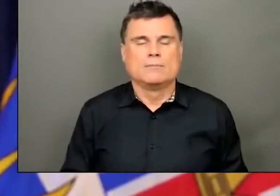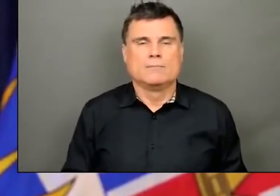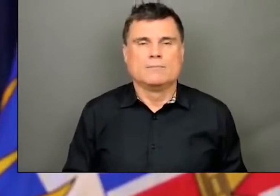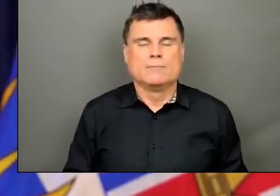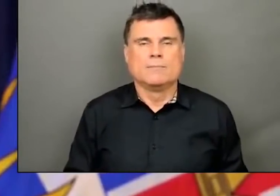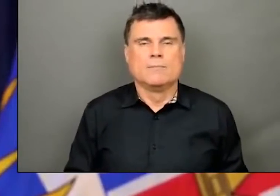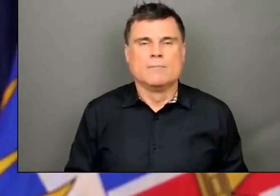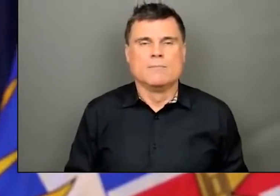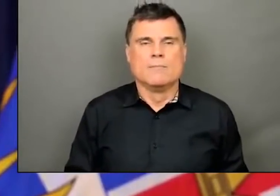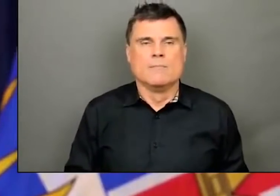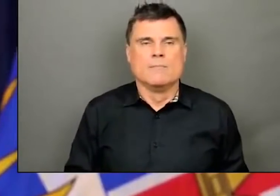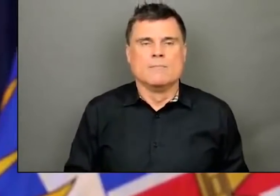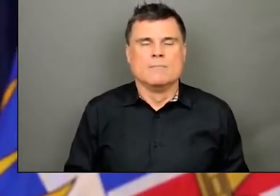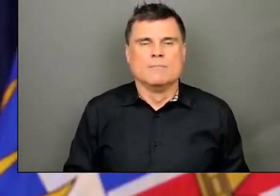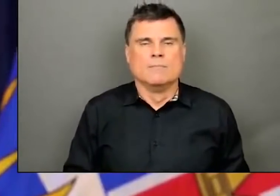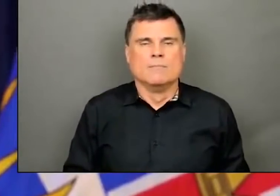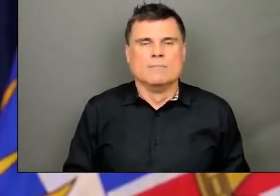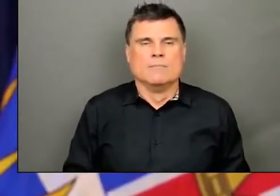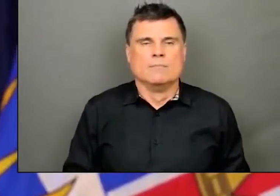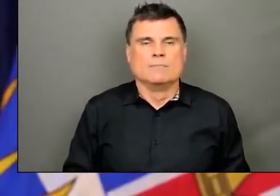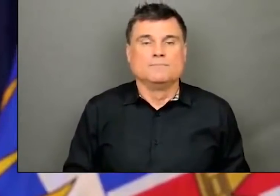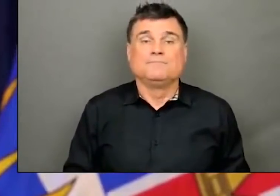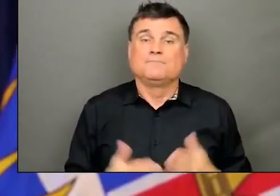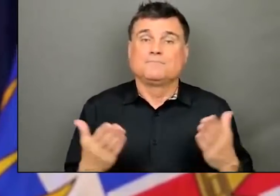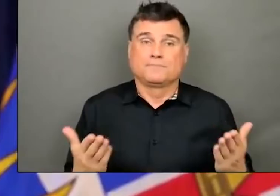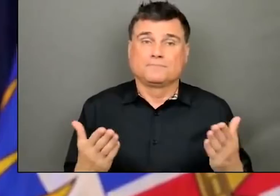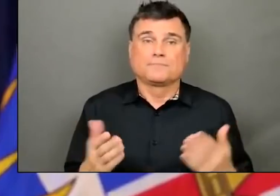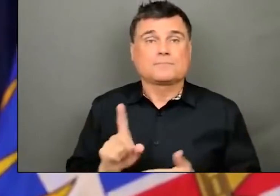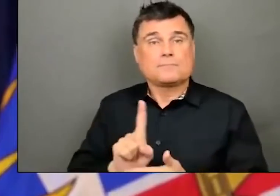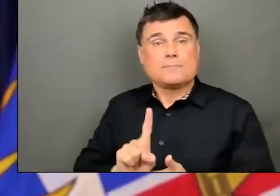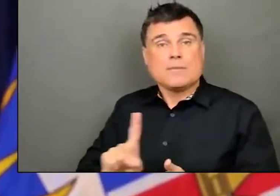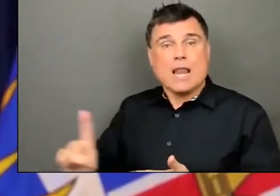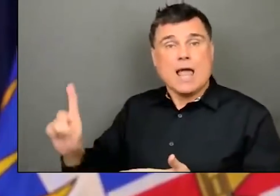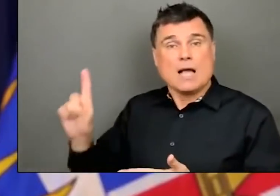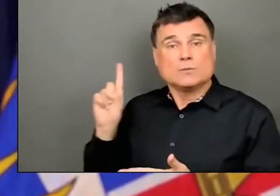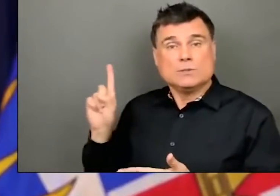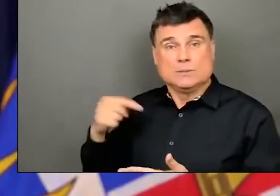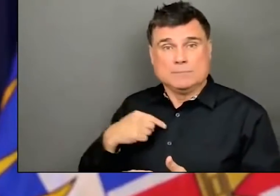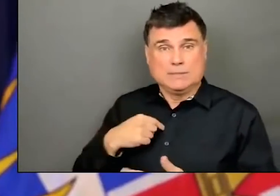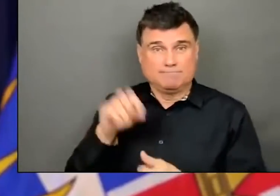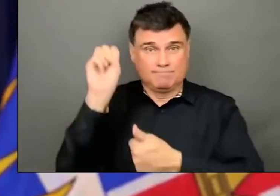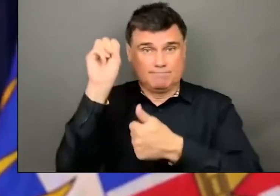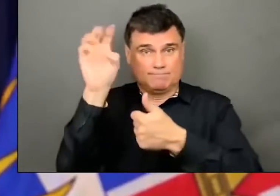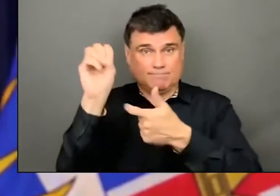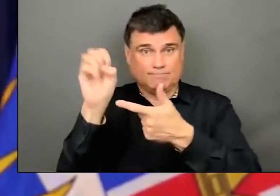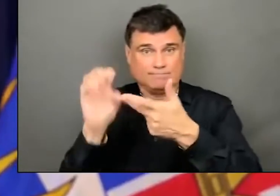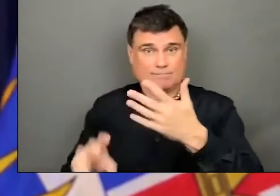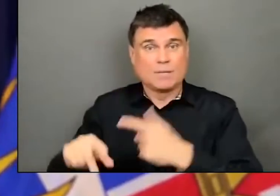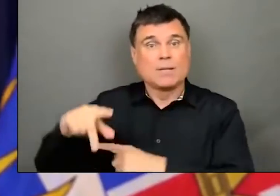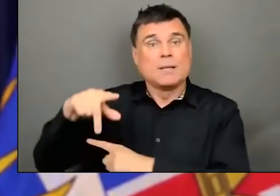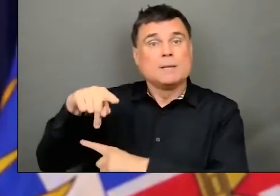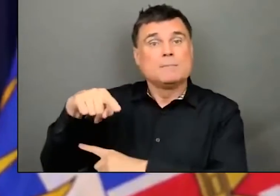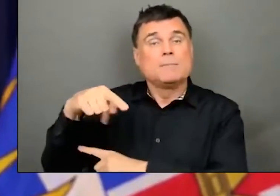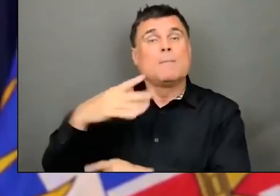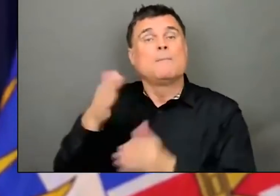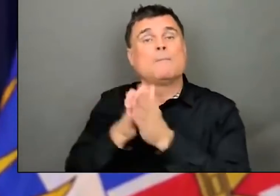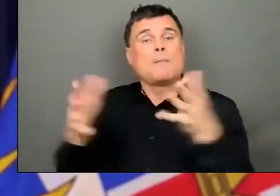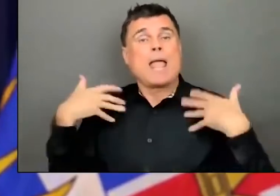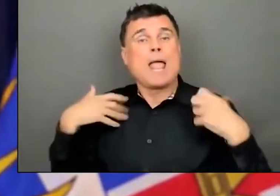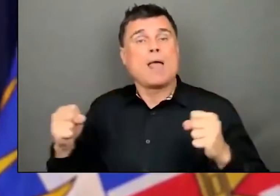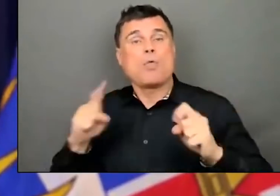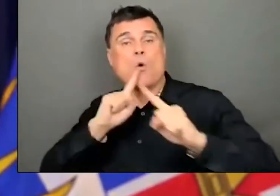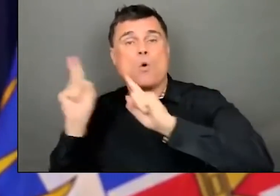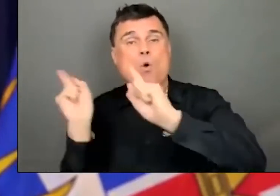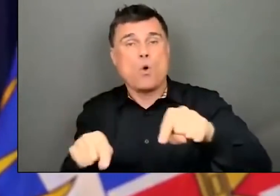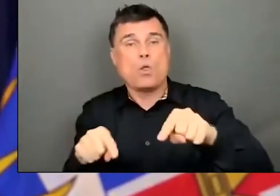I know last week as well, we clarified the Provincial Health Officer order around the BC vaccine card, and we